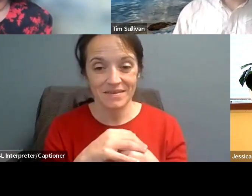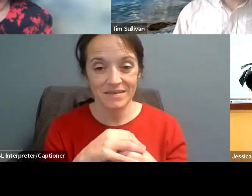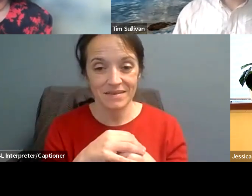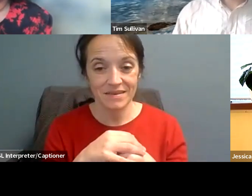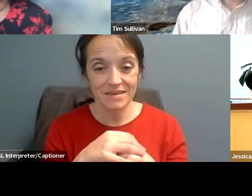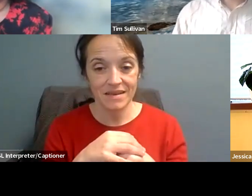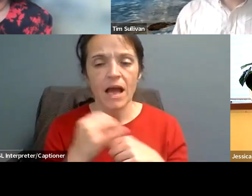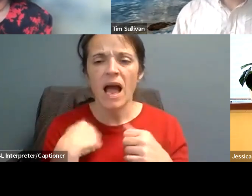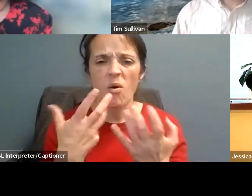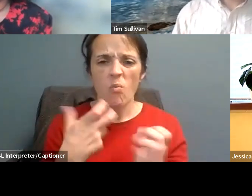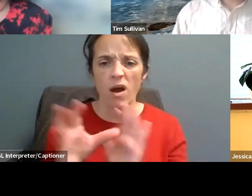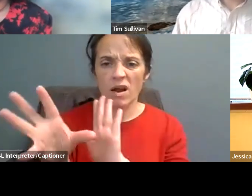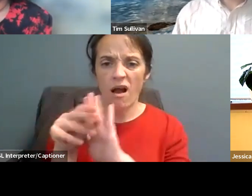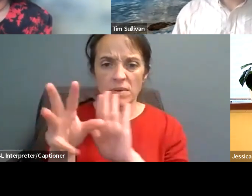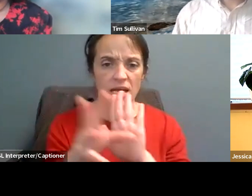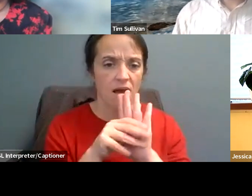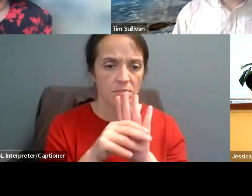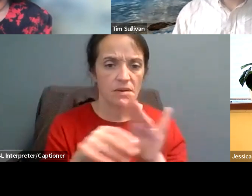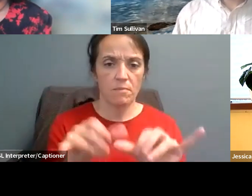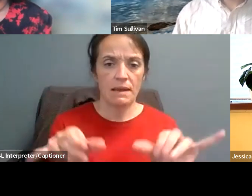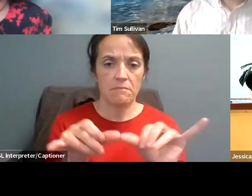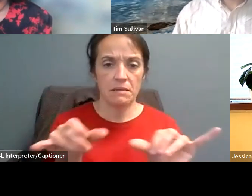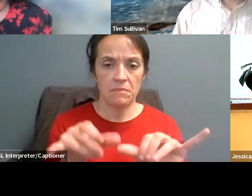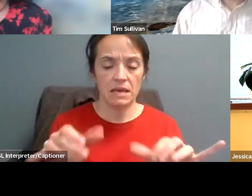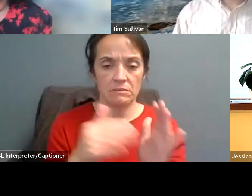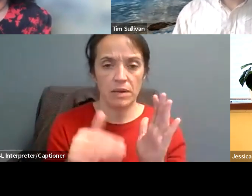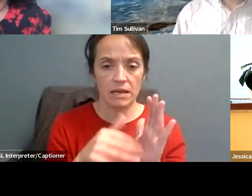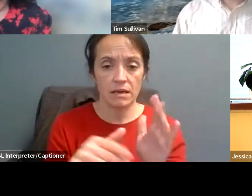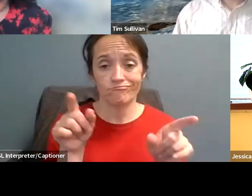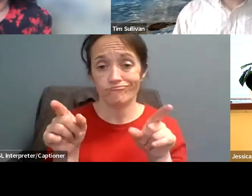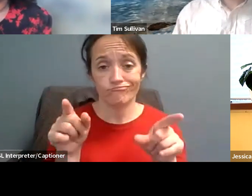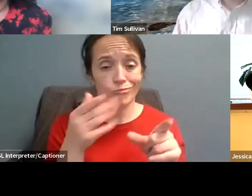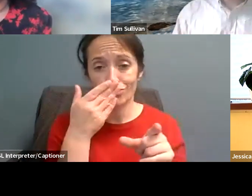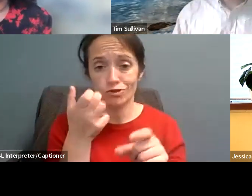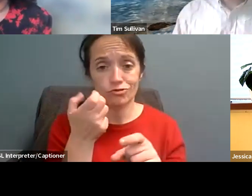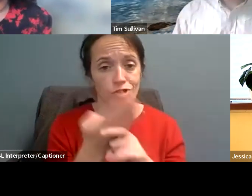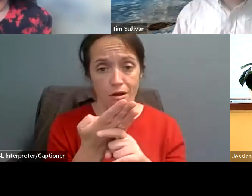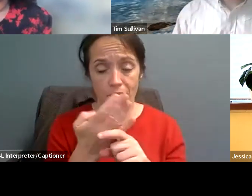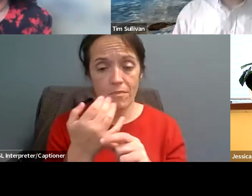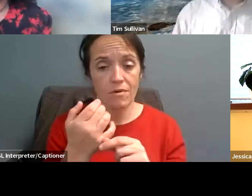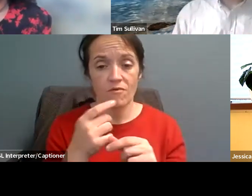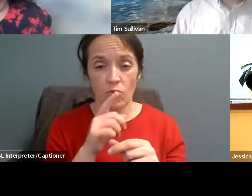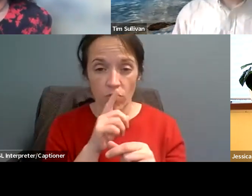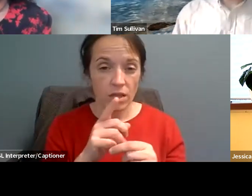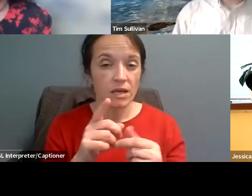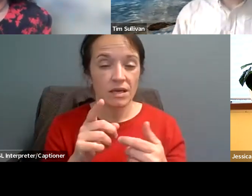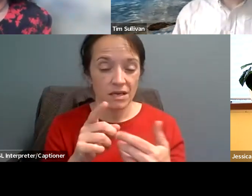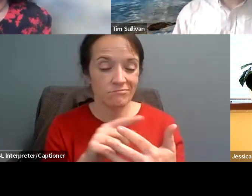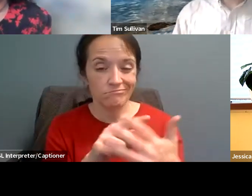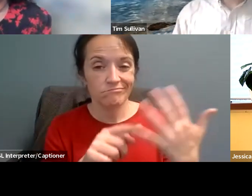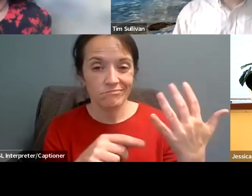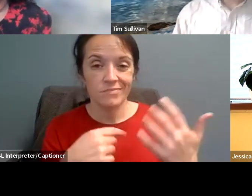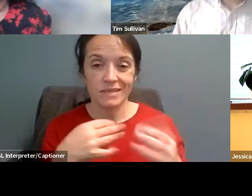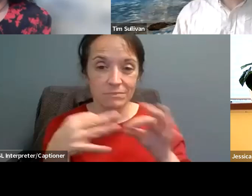to repeat too much of what Tim and Michelle said. I think they did a fantastic job of really covering the